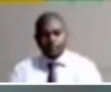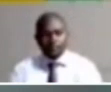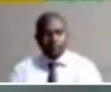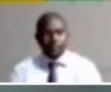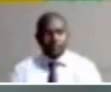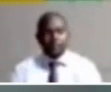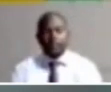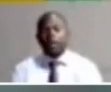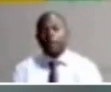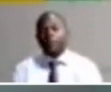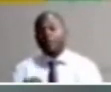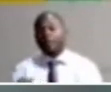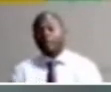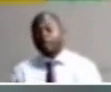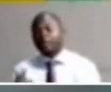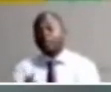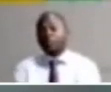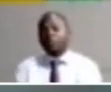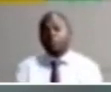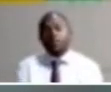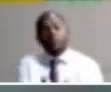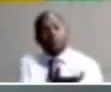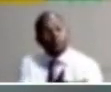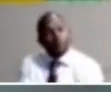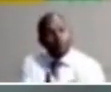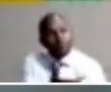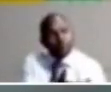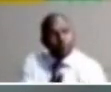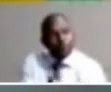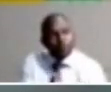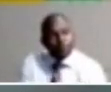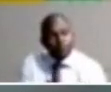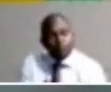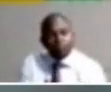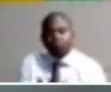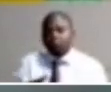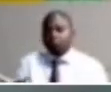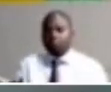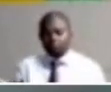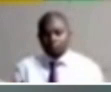How many other Ugandans did they interact closely